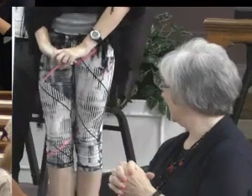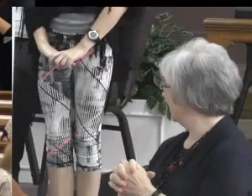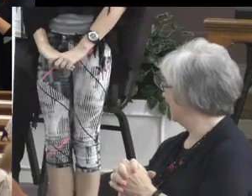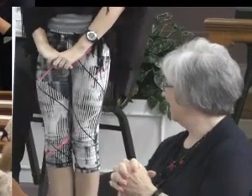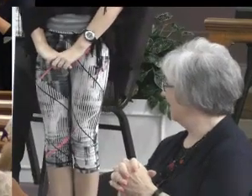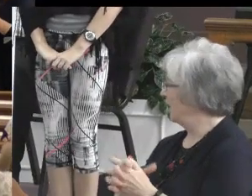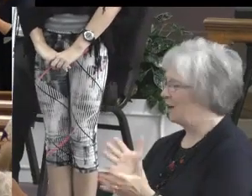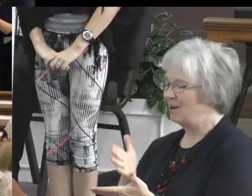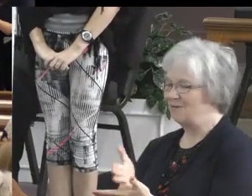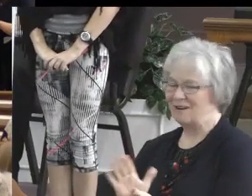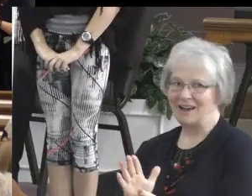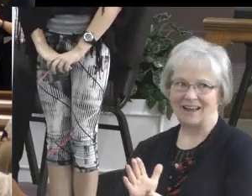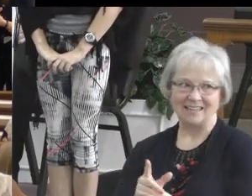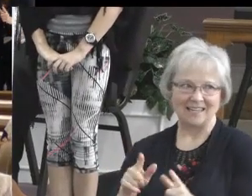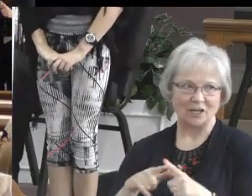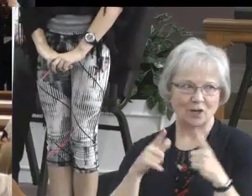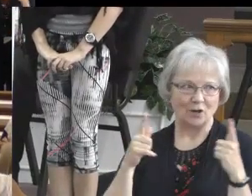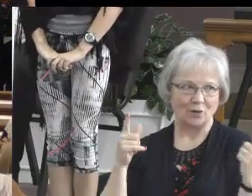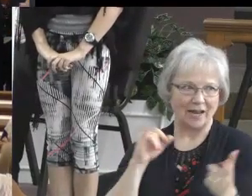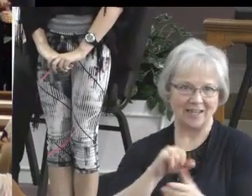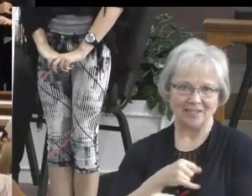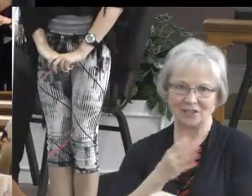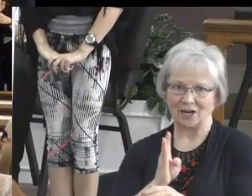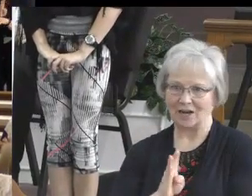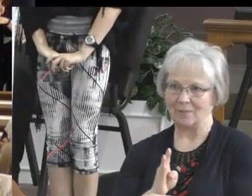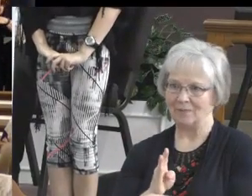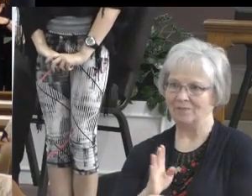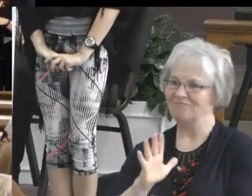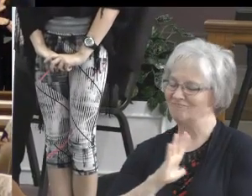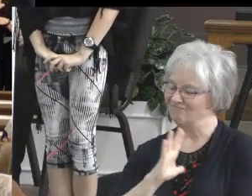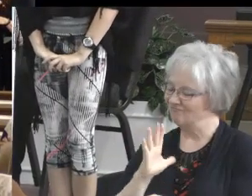All right. They did a great job. Well done. You